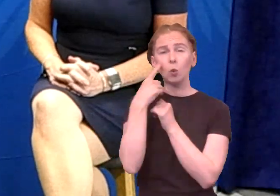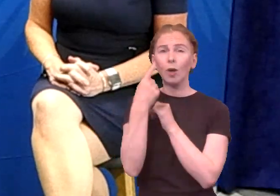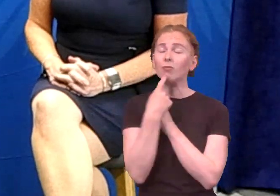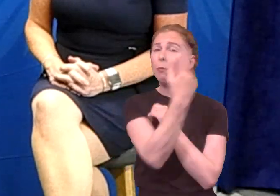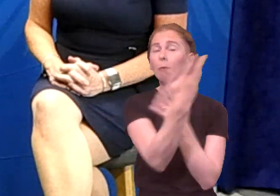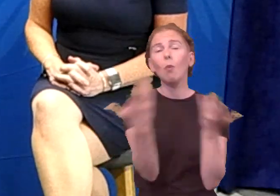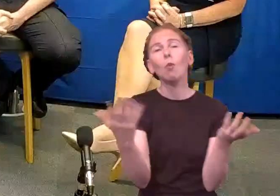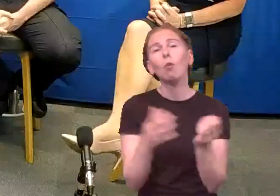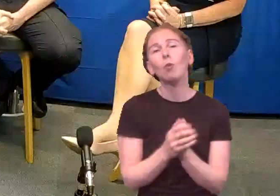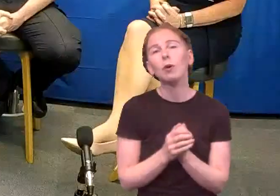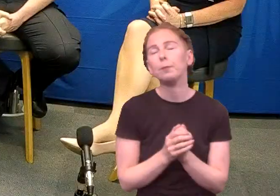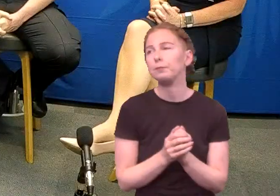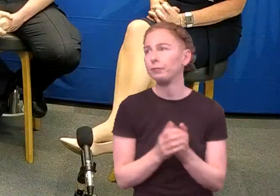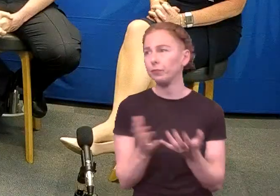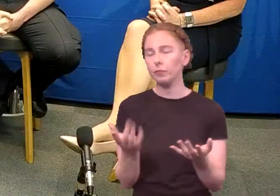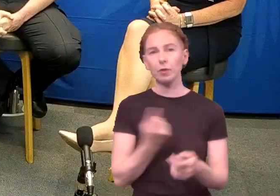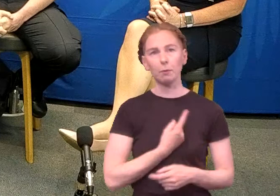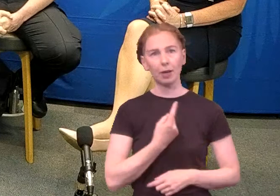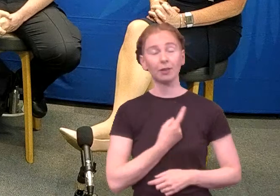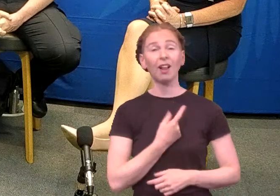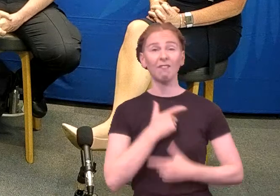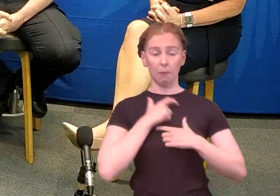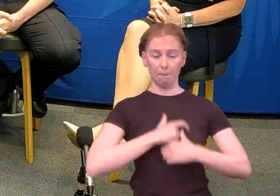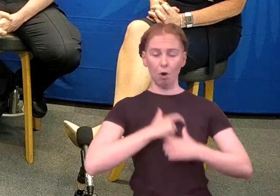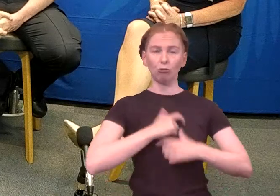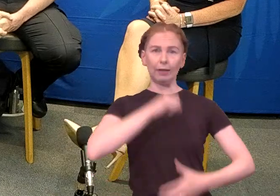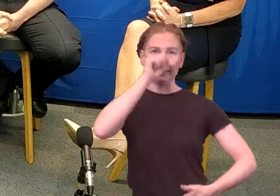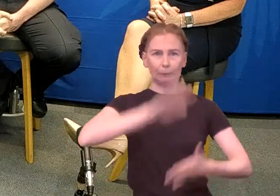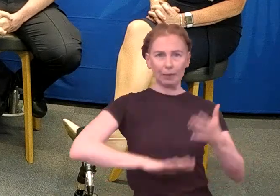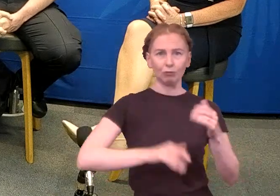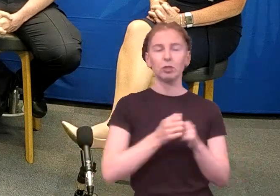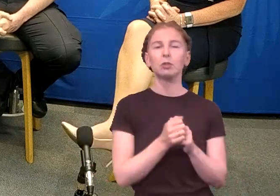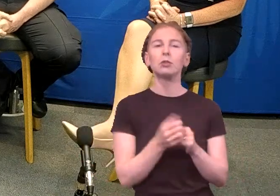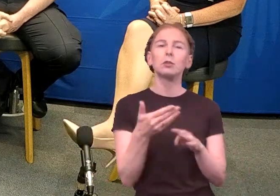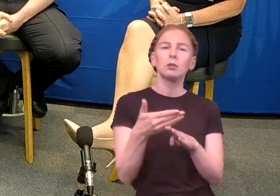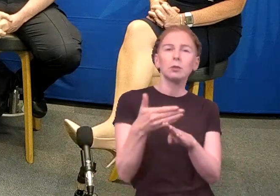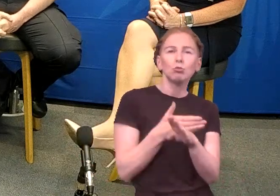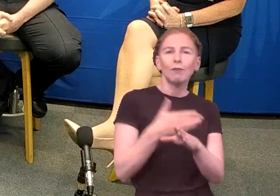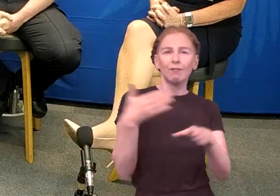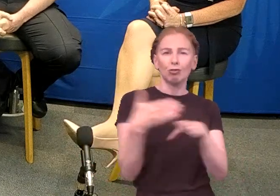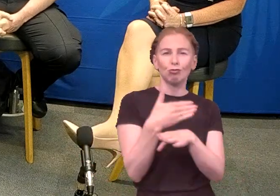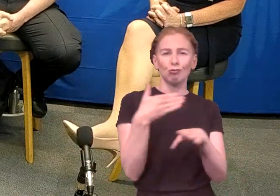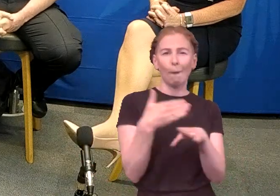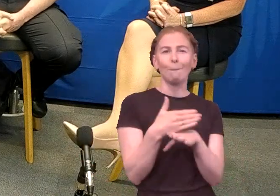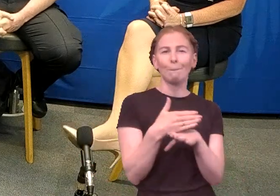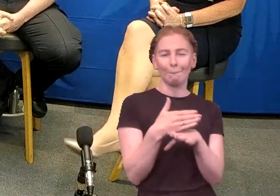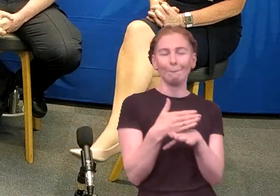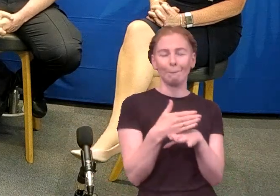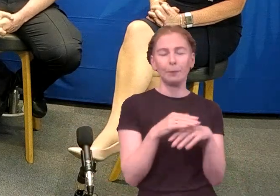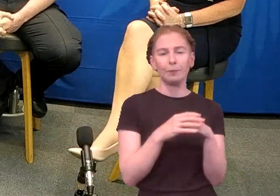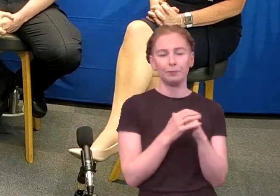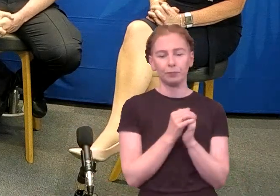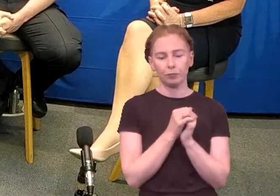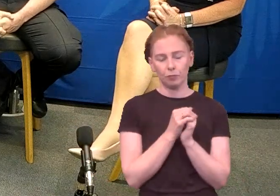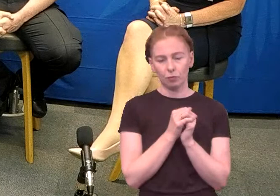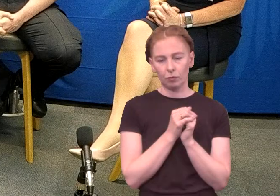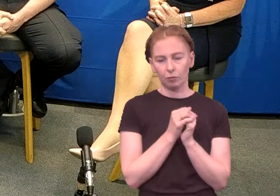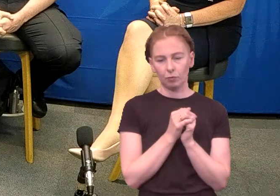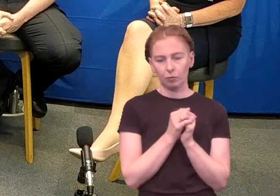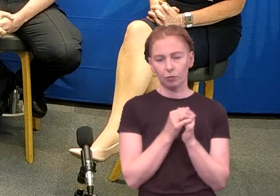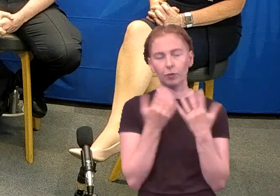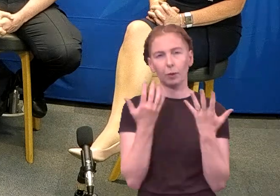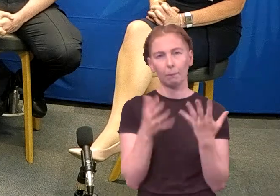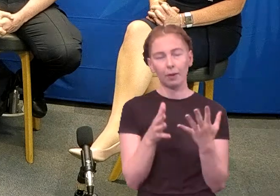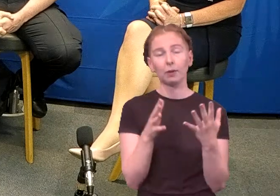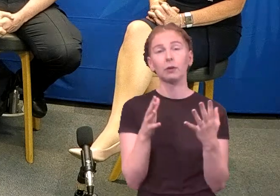that I have personal experience of that in a previous role in a previous county where we've had young